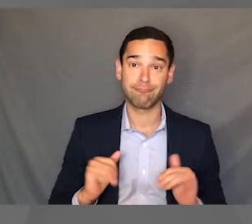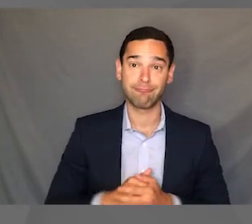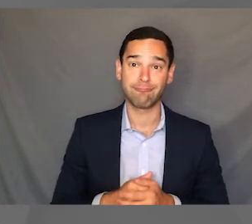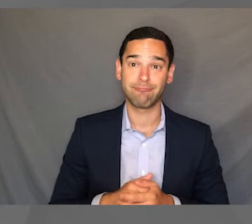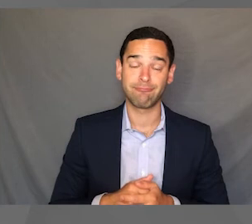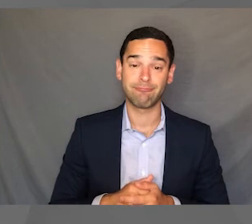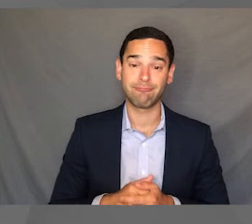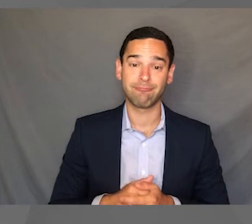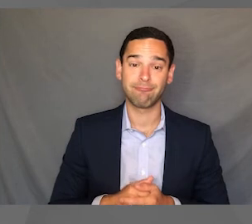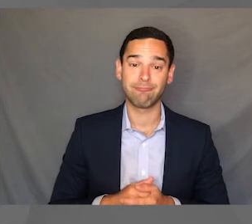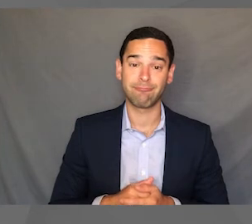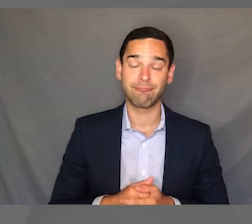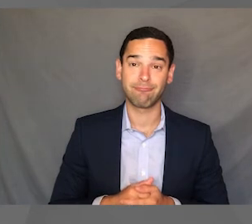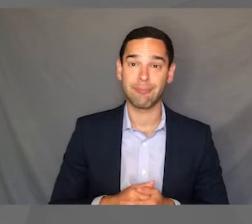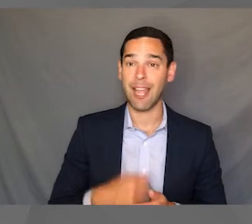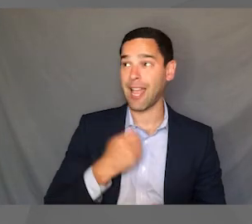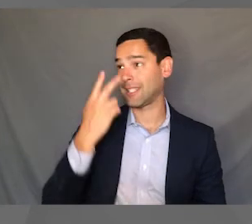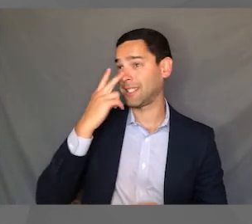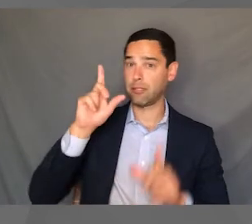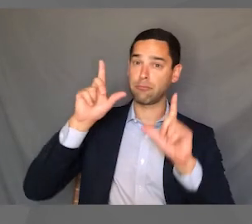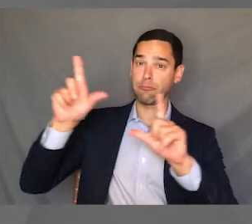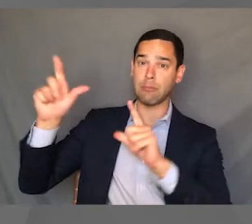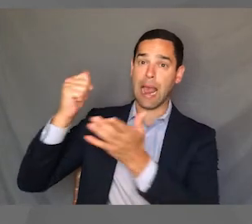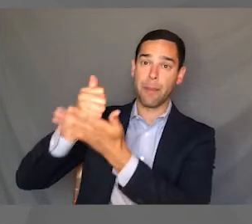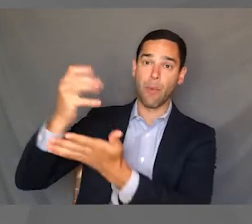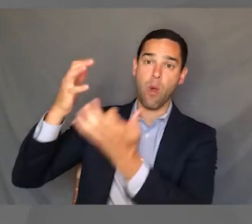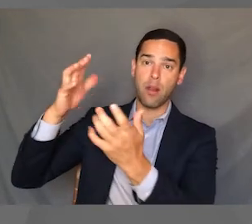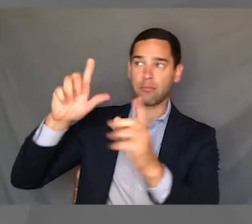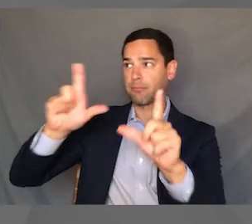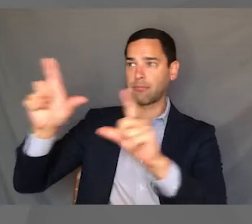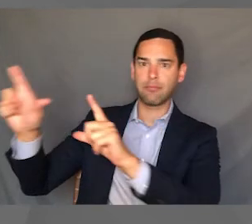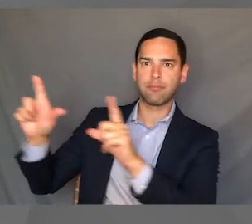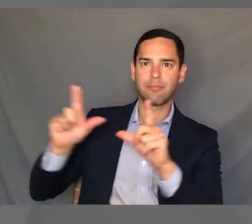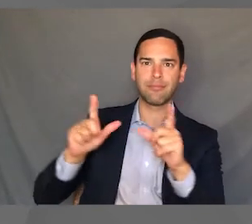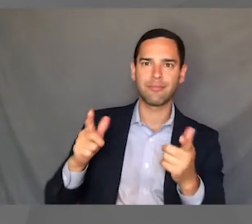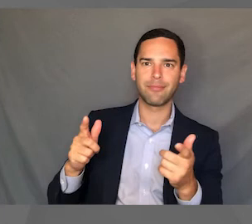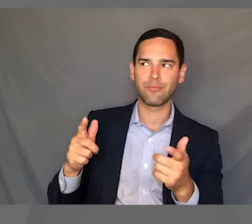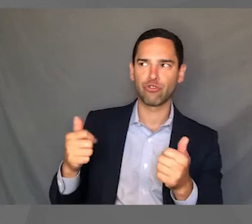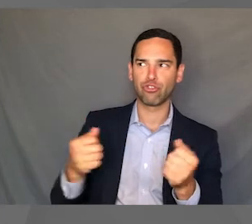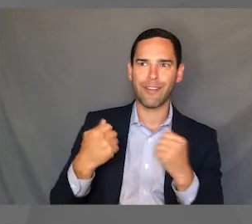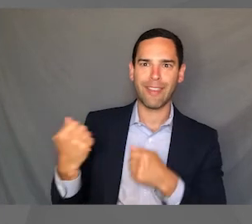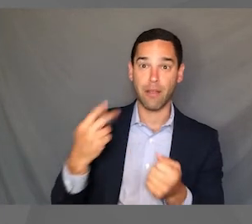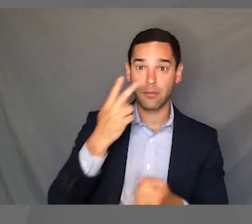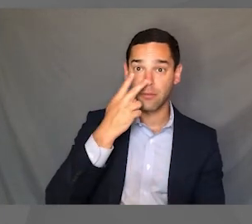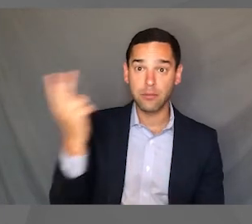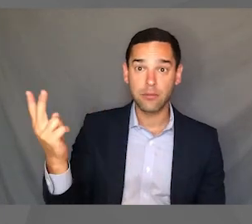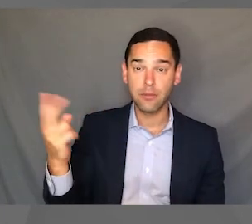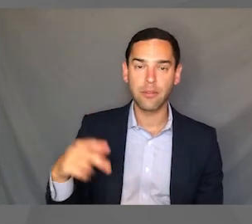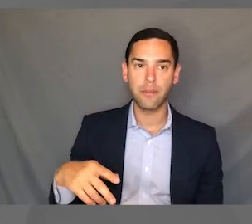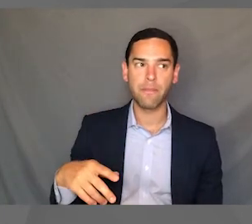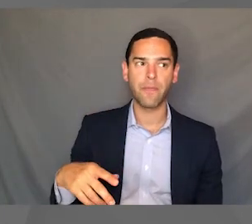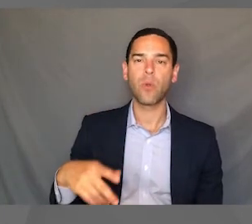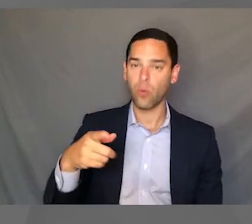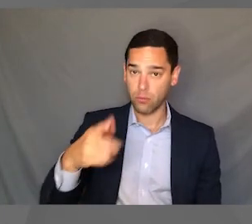time in my vehicle to see help wanted signs. You would speak of this a lot better than me. And understand that because persons with a disability are